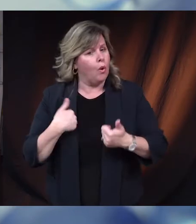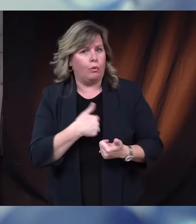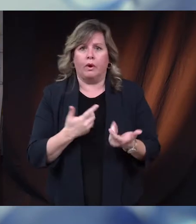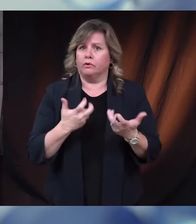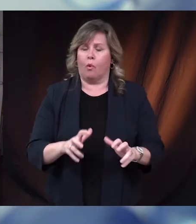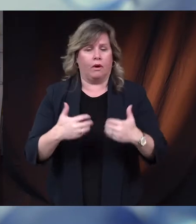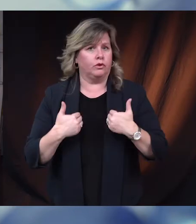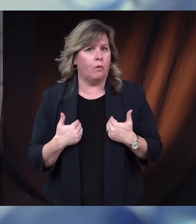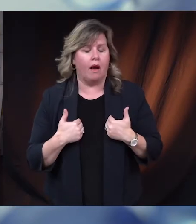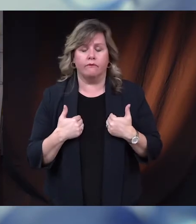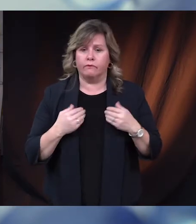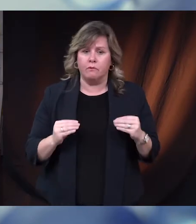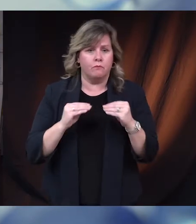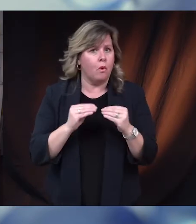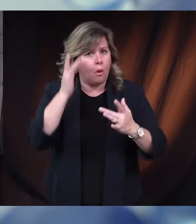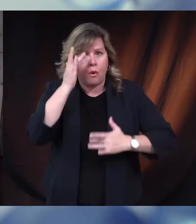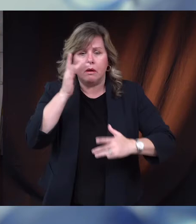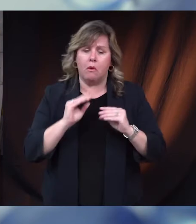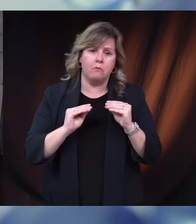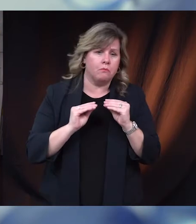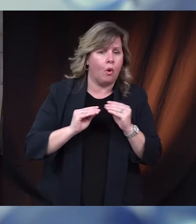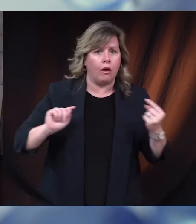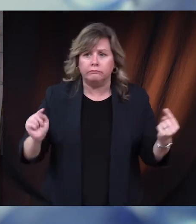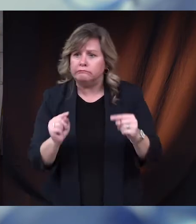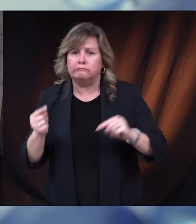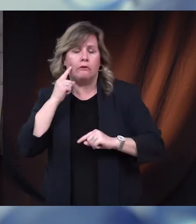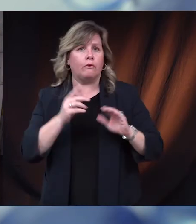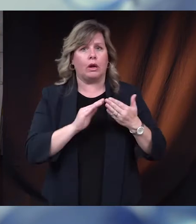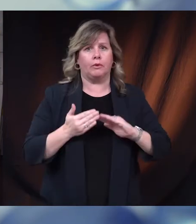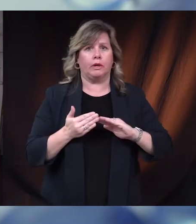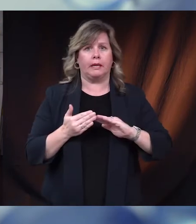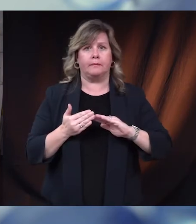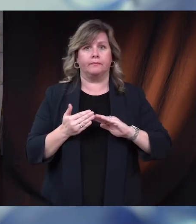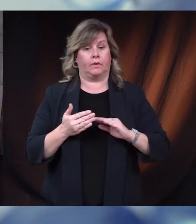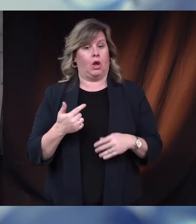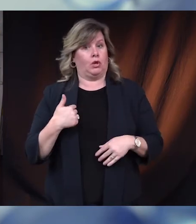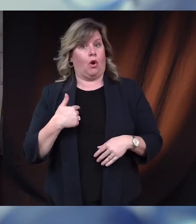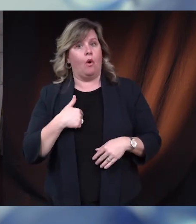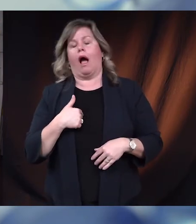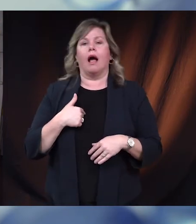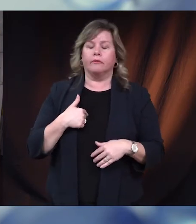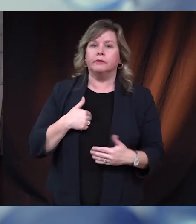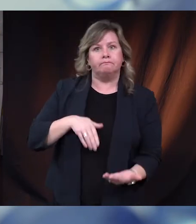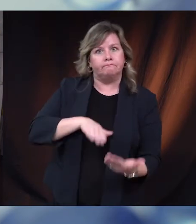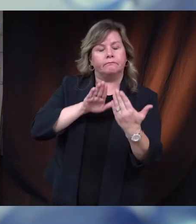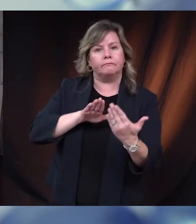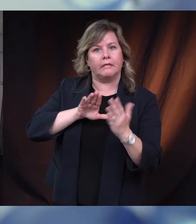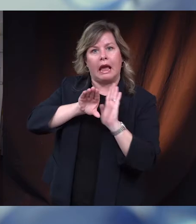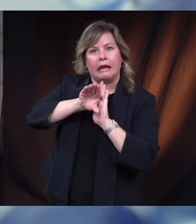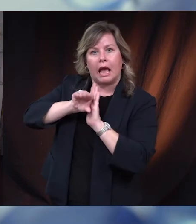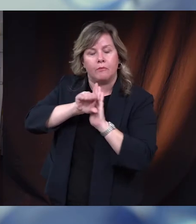causing unnecessary illness and injury in our community. So I've been in front of this camera for over a year